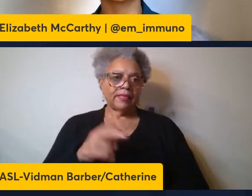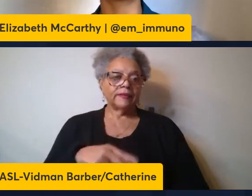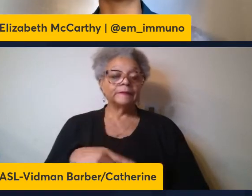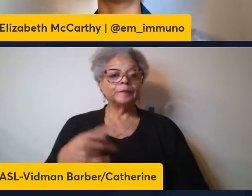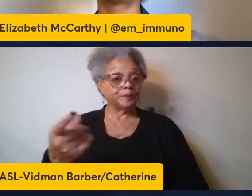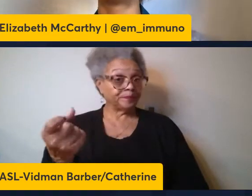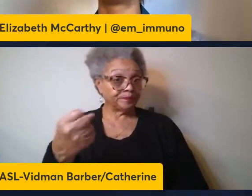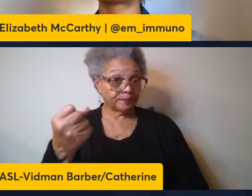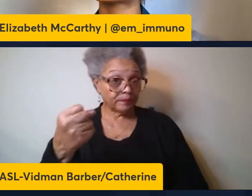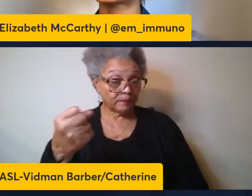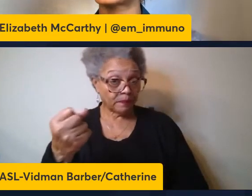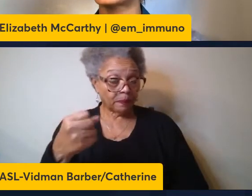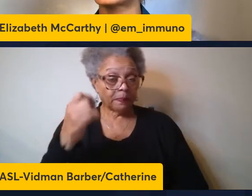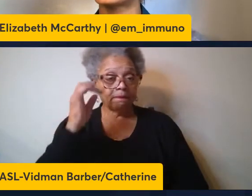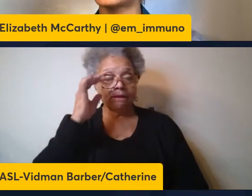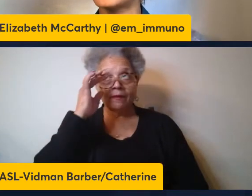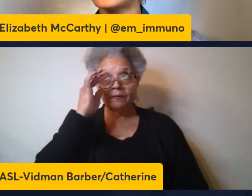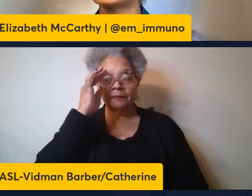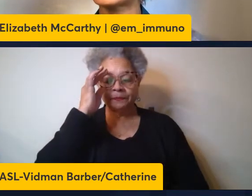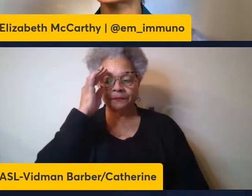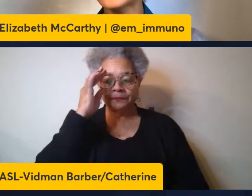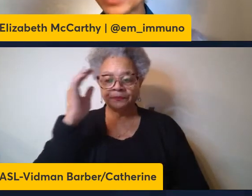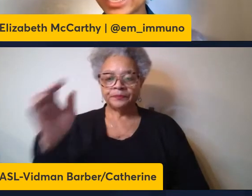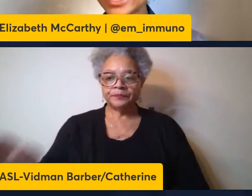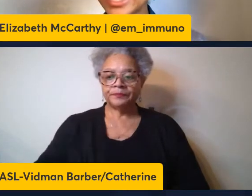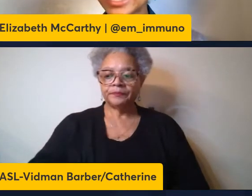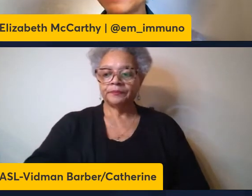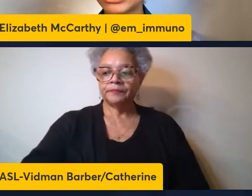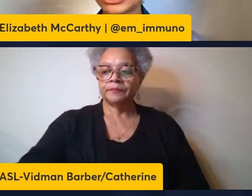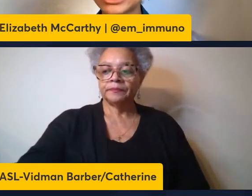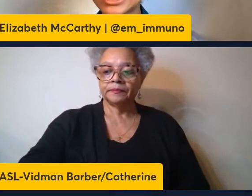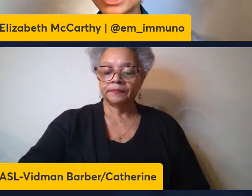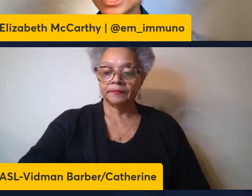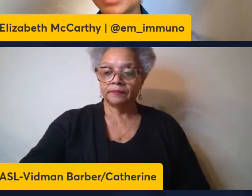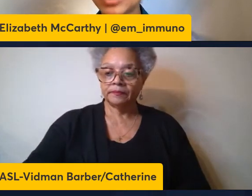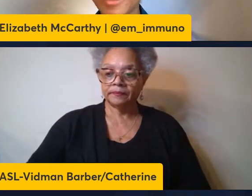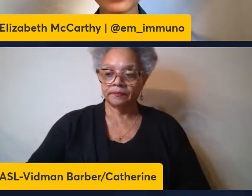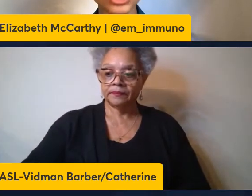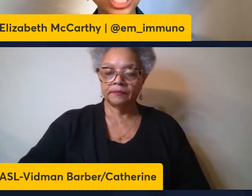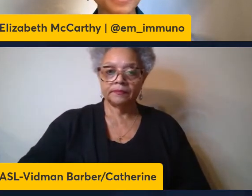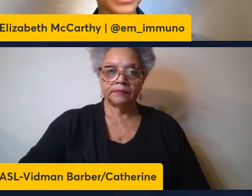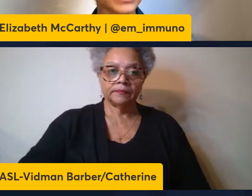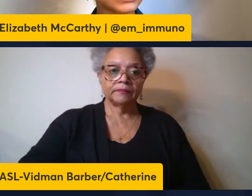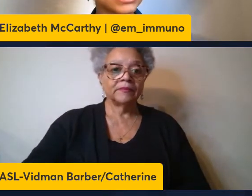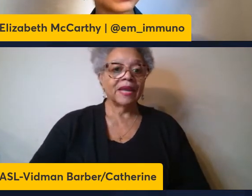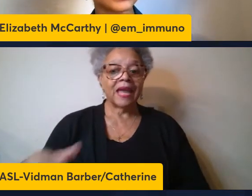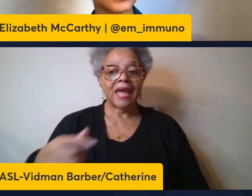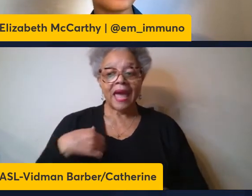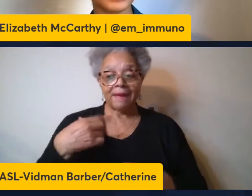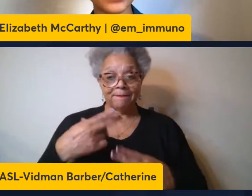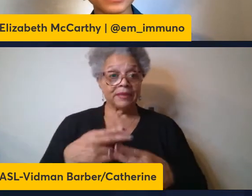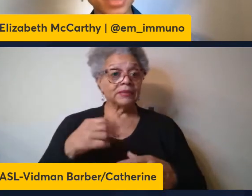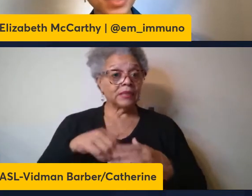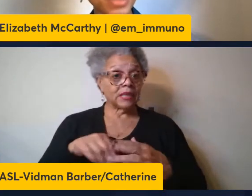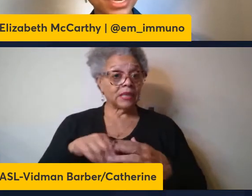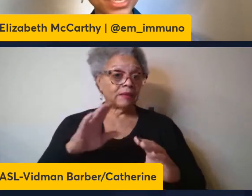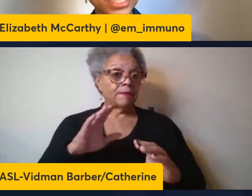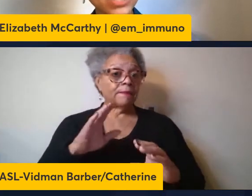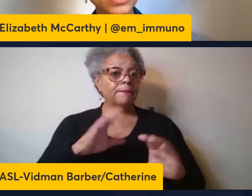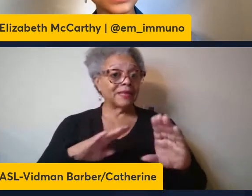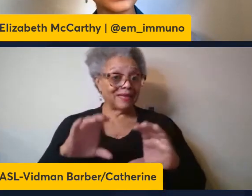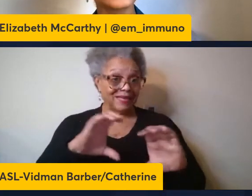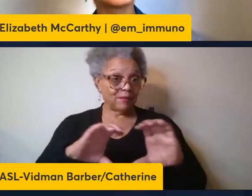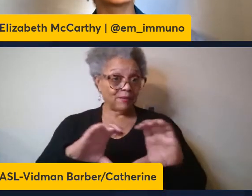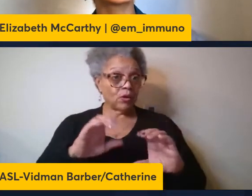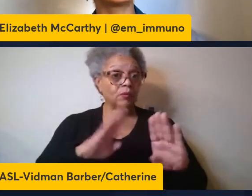Yeah, so in my undergrad, I mentioned I did chemical biology, but I had done a minor in